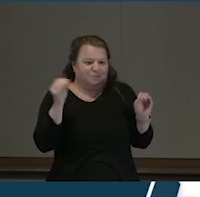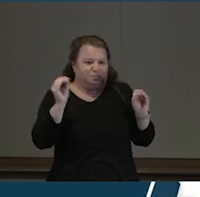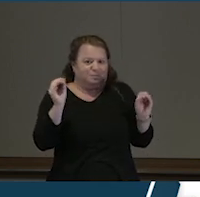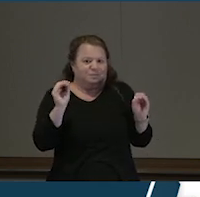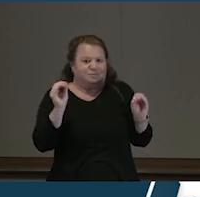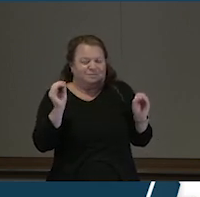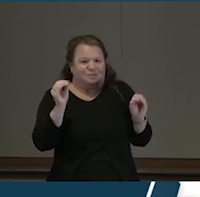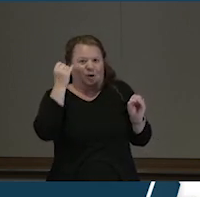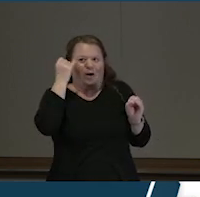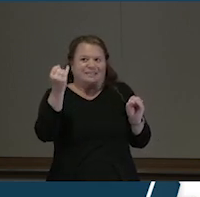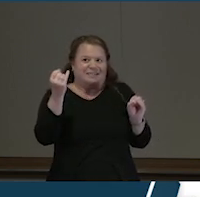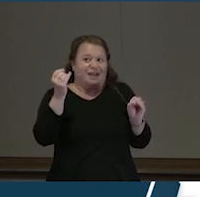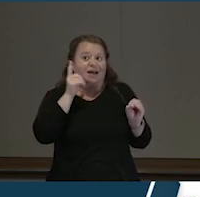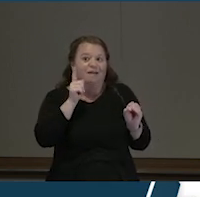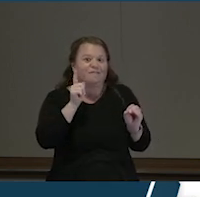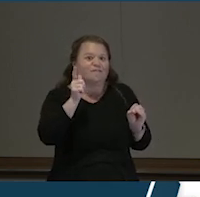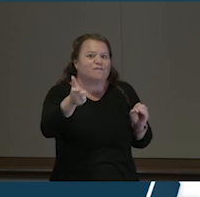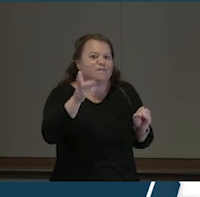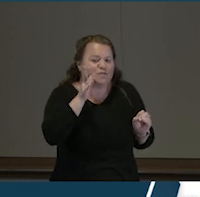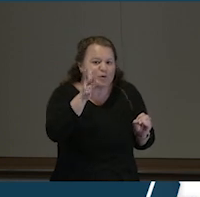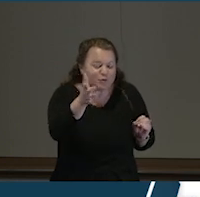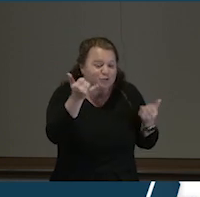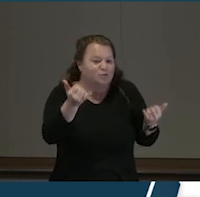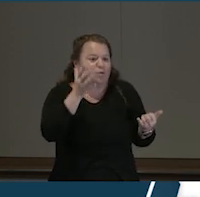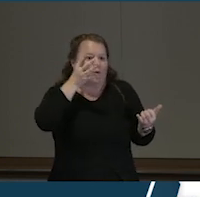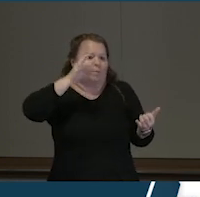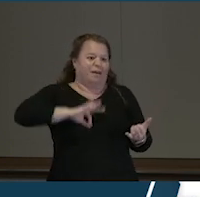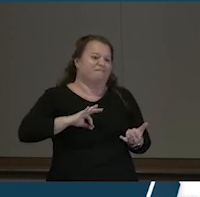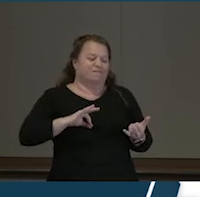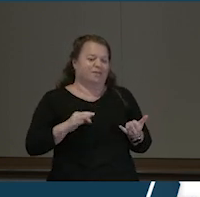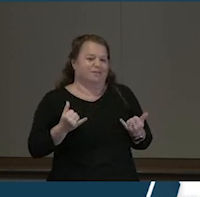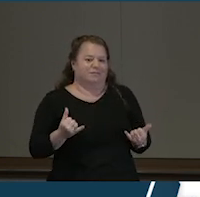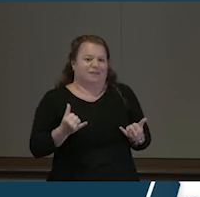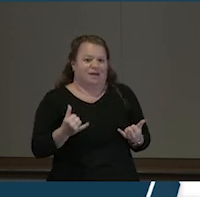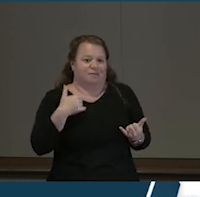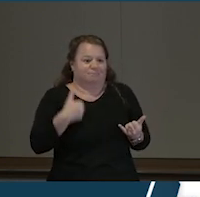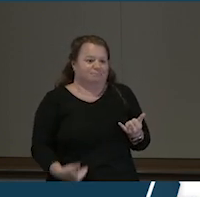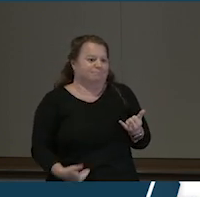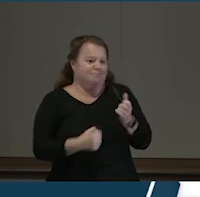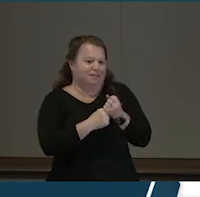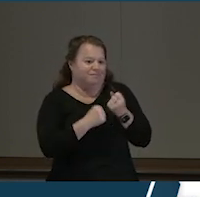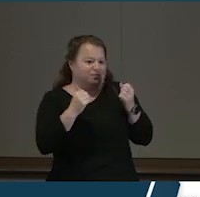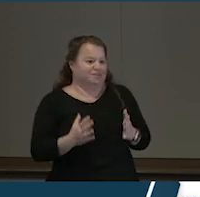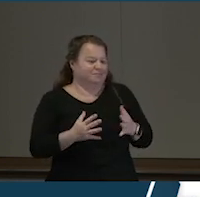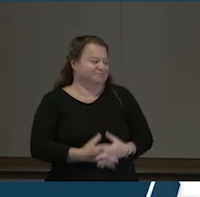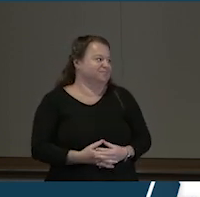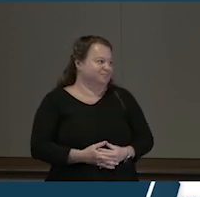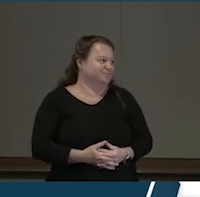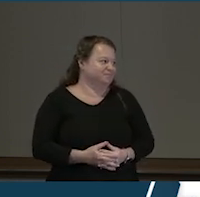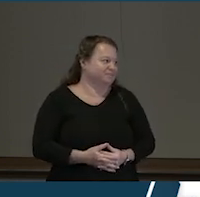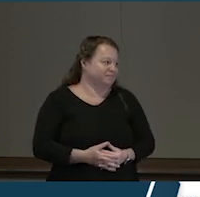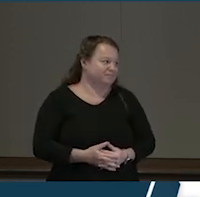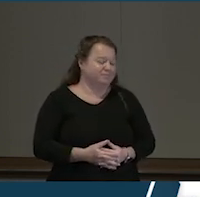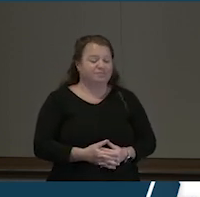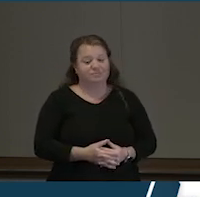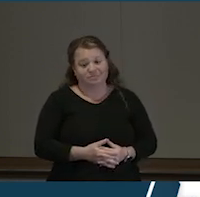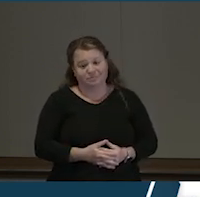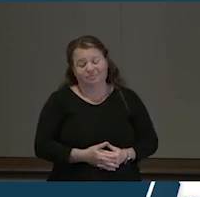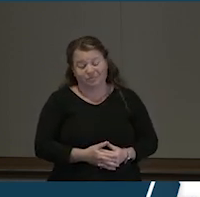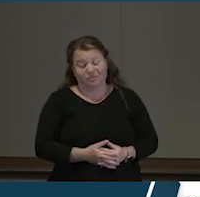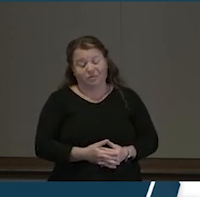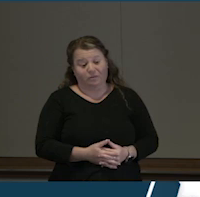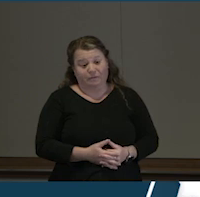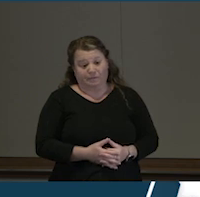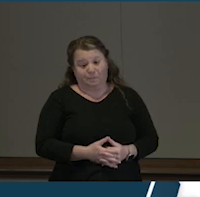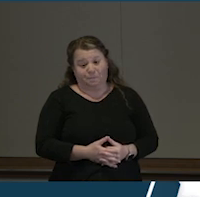much benefit that was going to be to me as an advocate. You have to know, and I really don't know